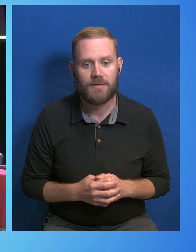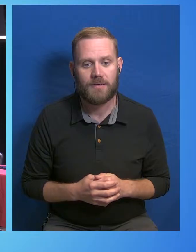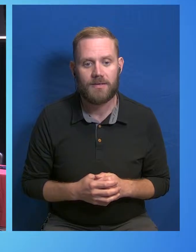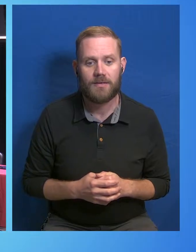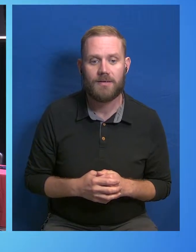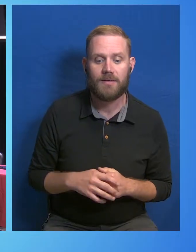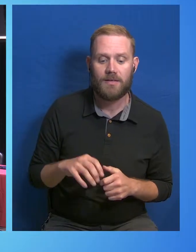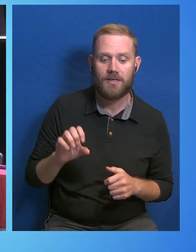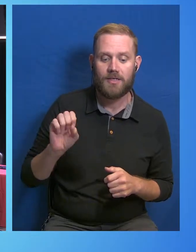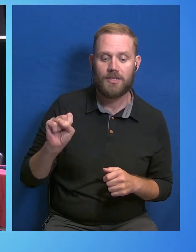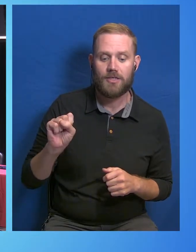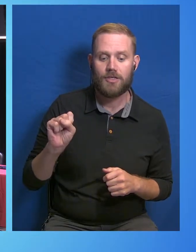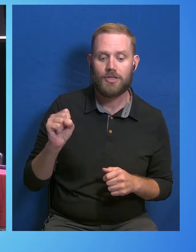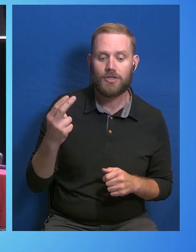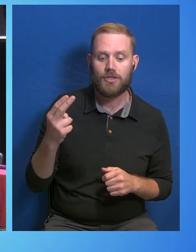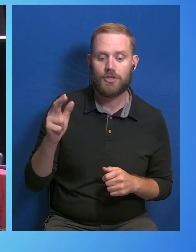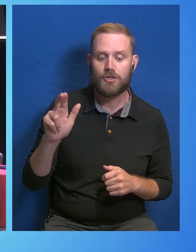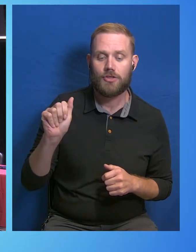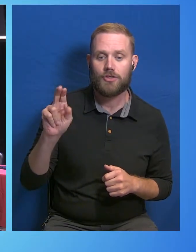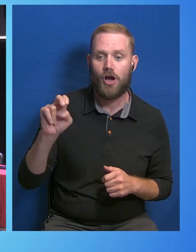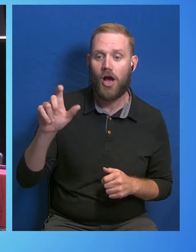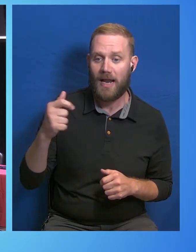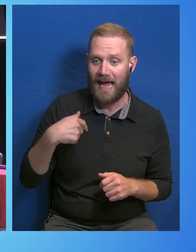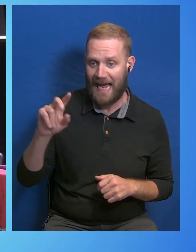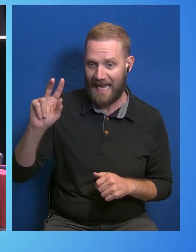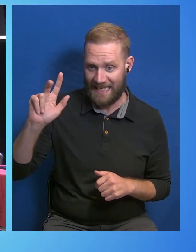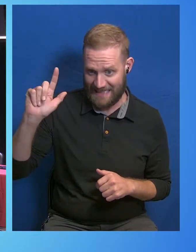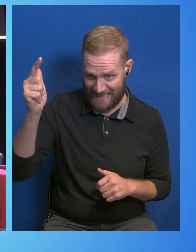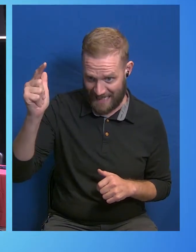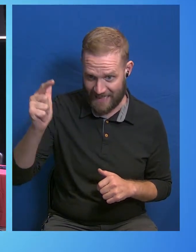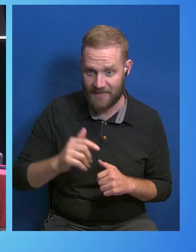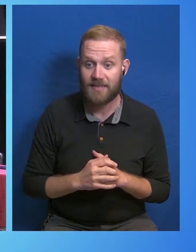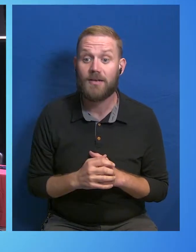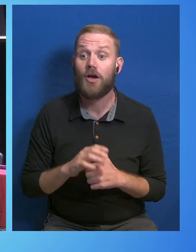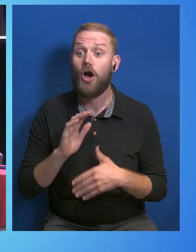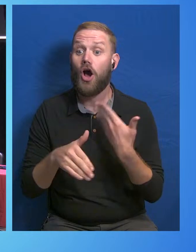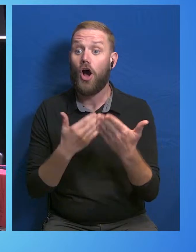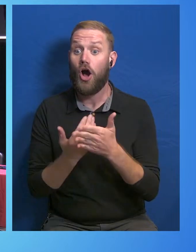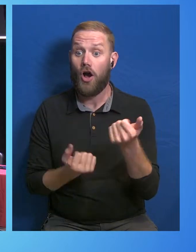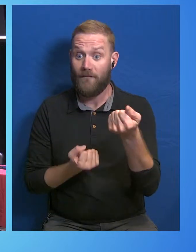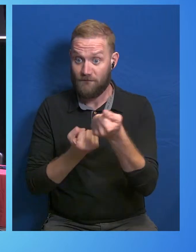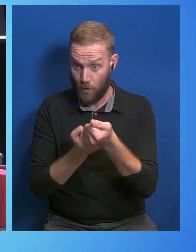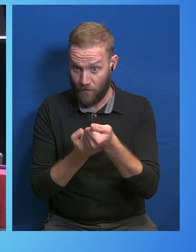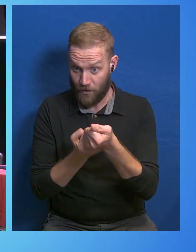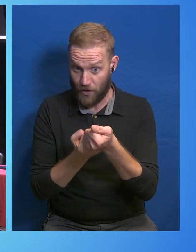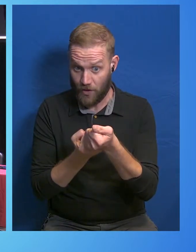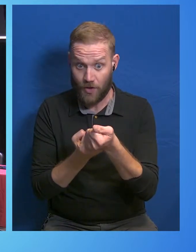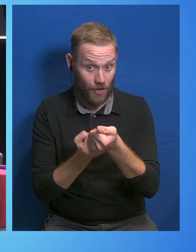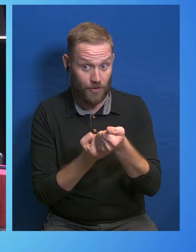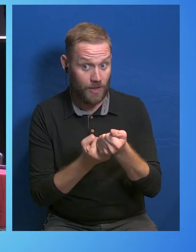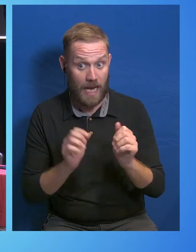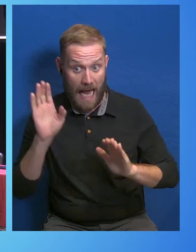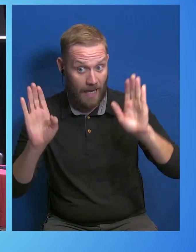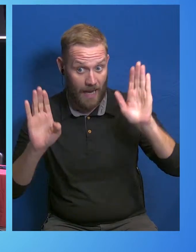This is Shauna. I second that motion. All in favor say aye. Aye.